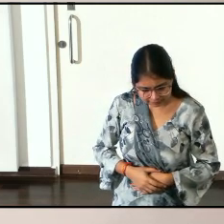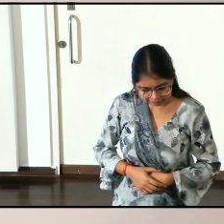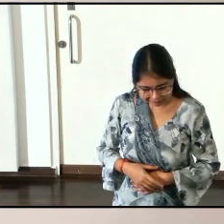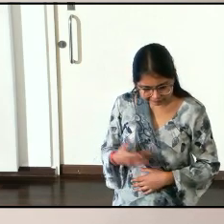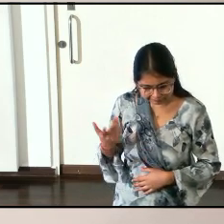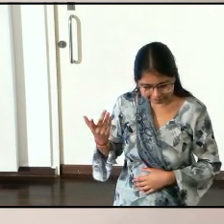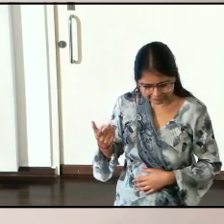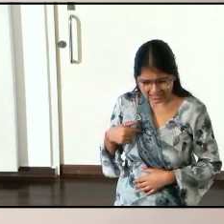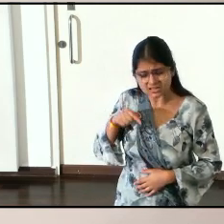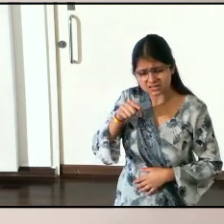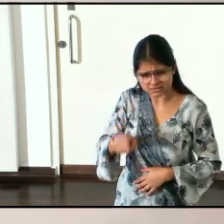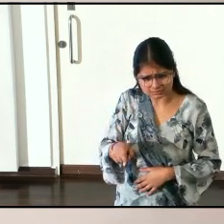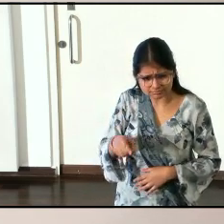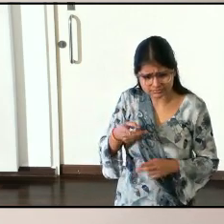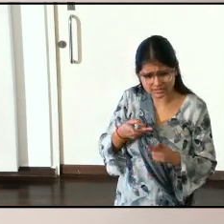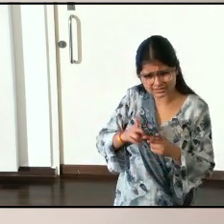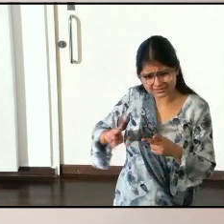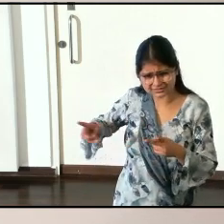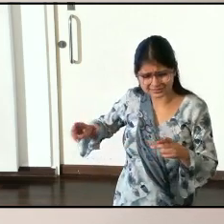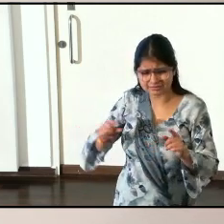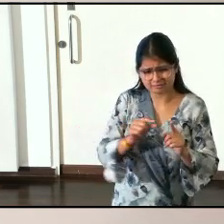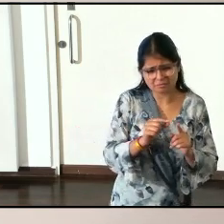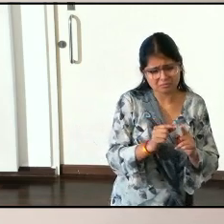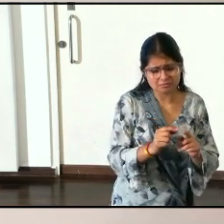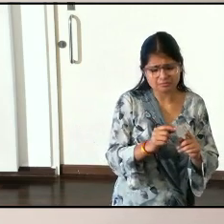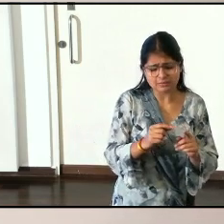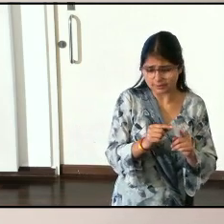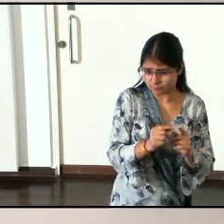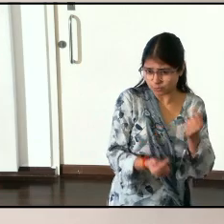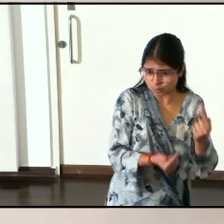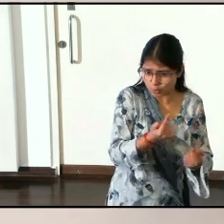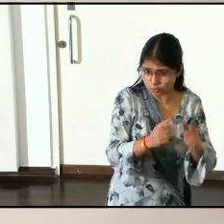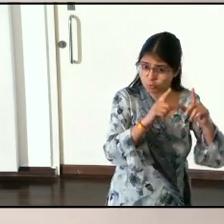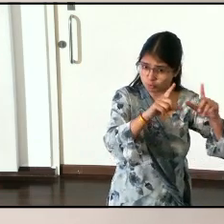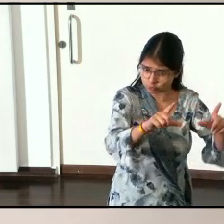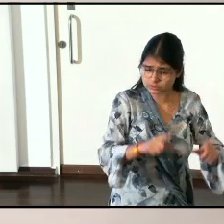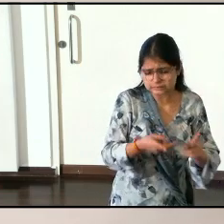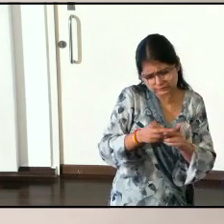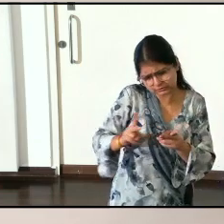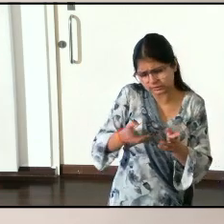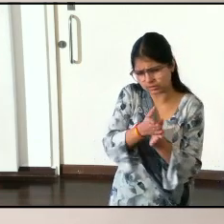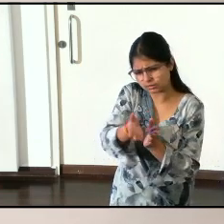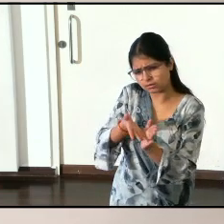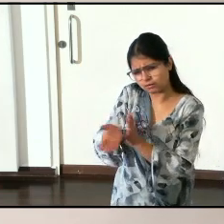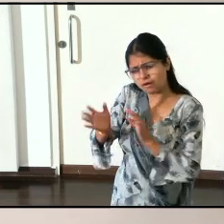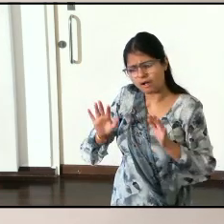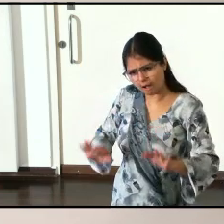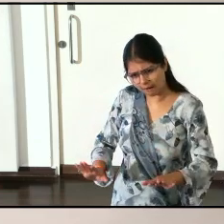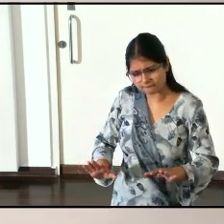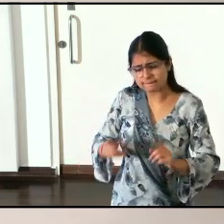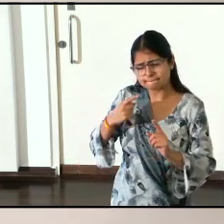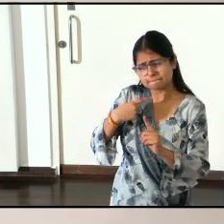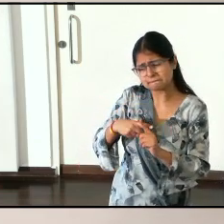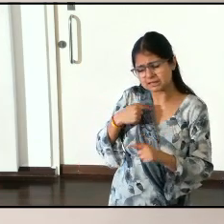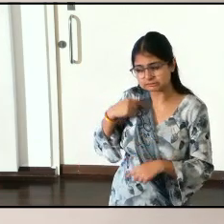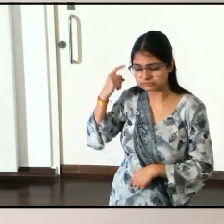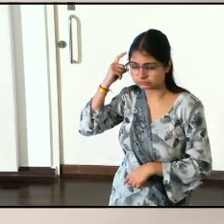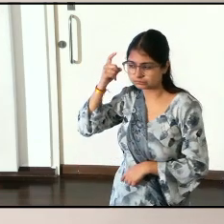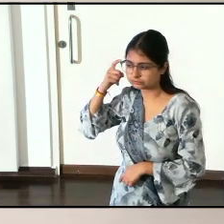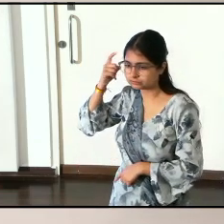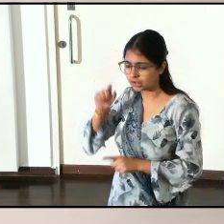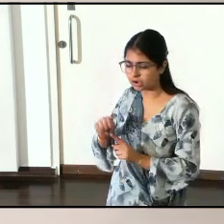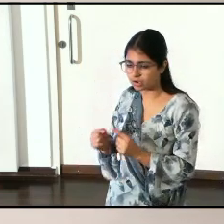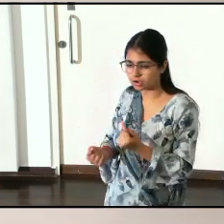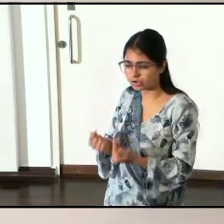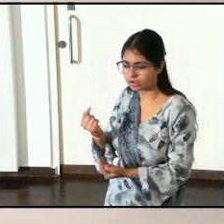There are different kinds of political posters, you're absolutely right. And usually the political posters we think about are the ones that